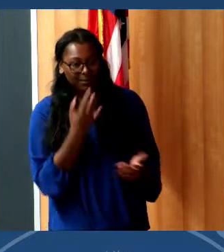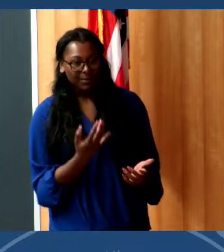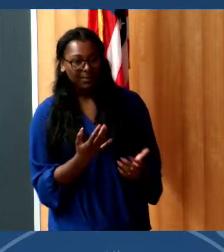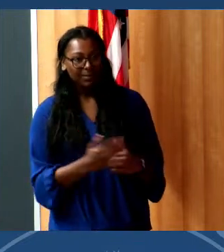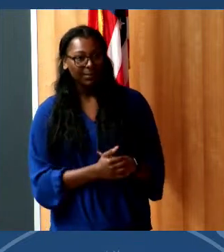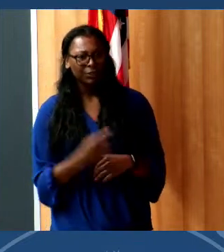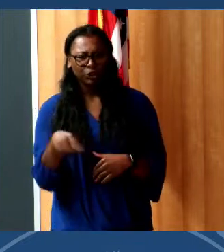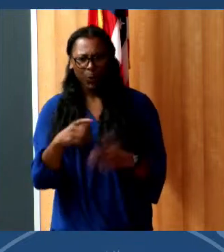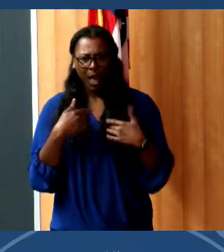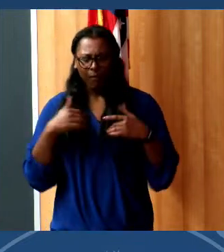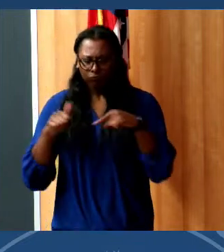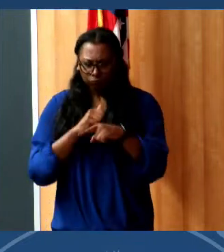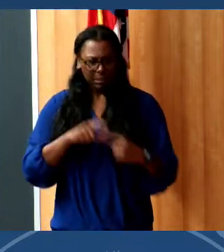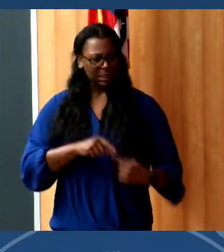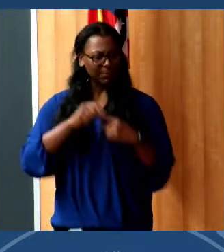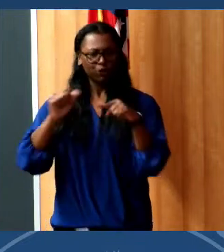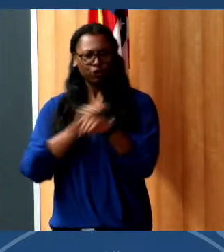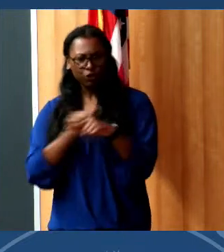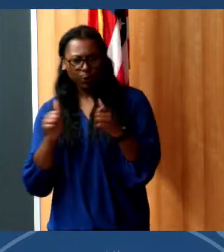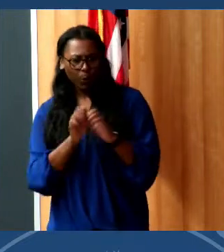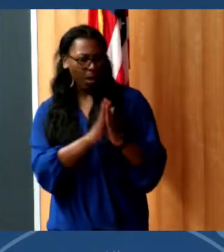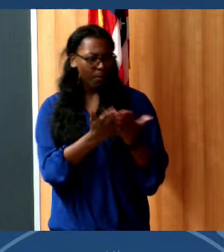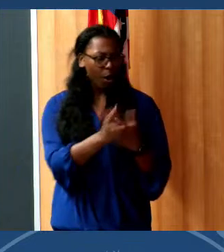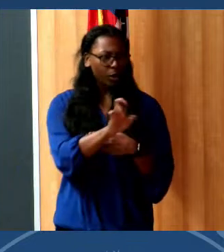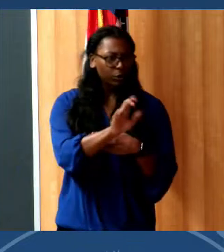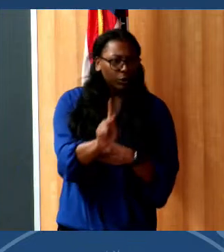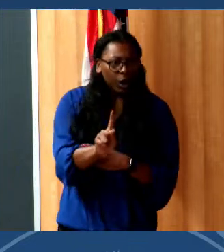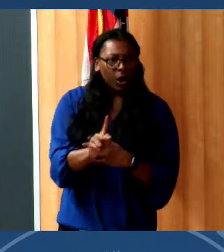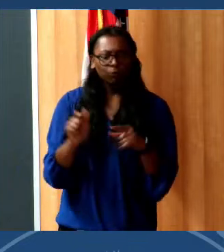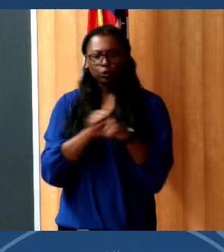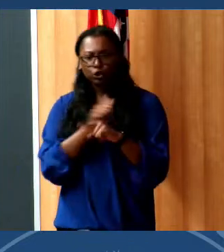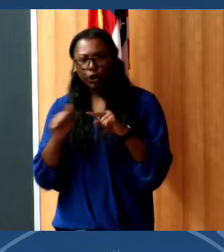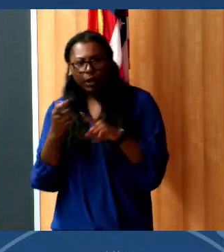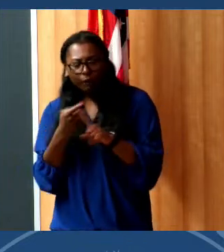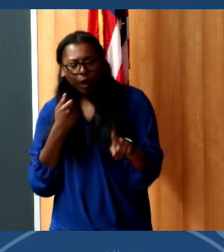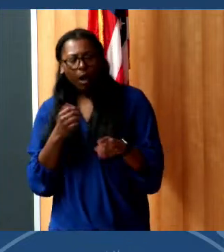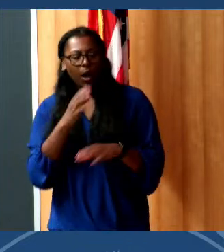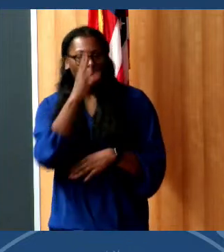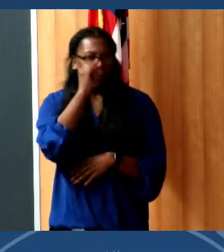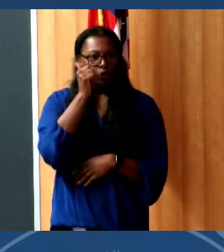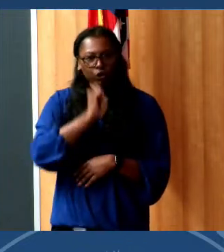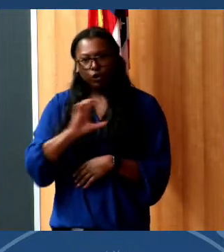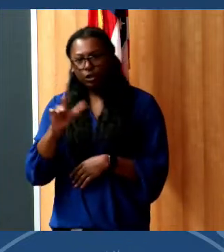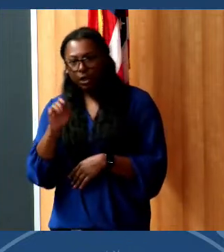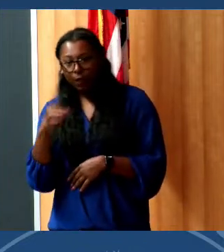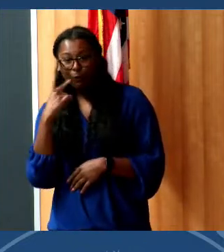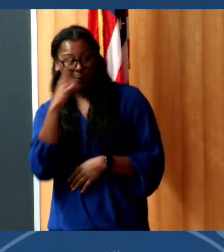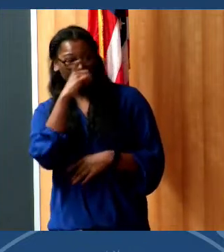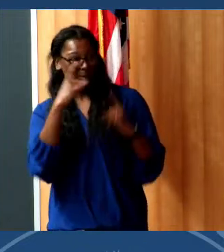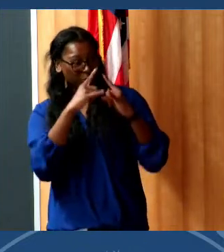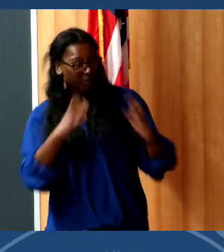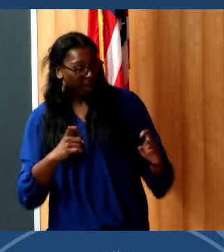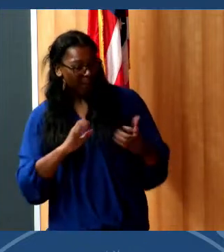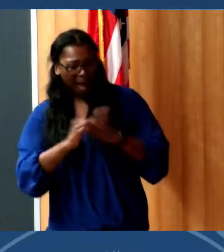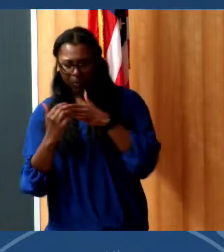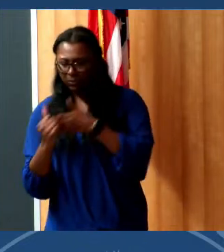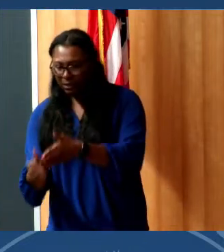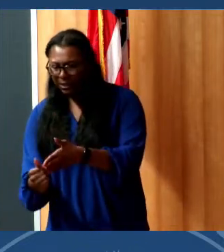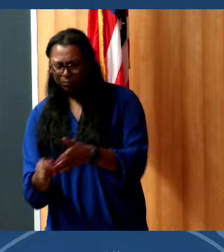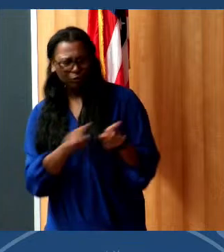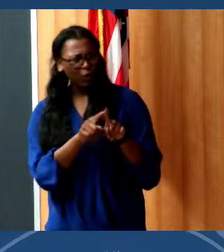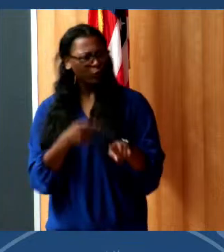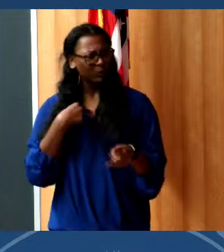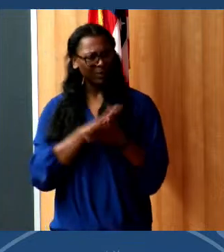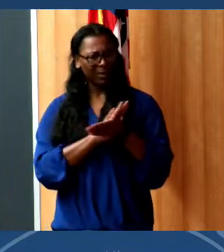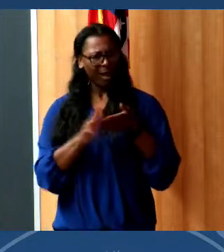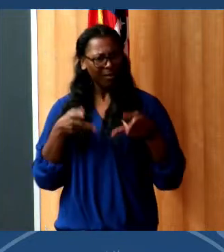they got training, special training on Book Nook and trainings from the Boys and Girls Club for the summer camp. And it also gave us an